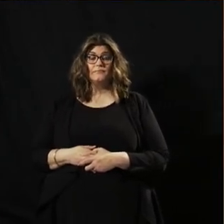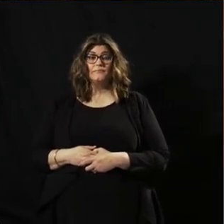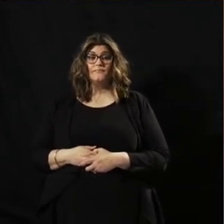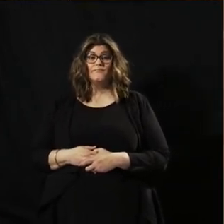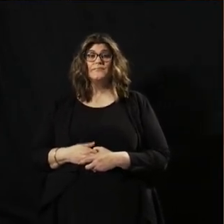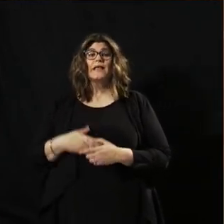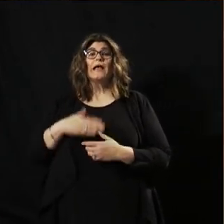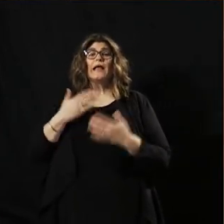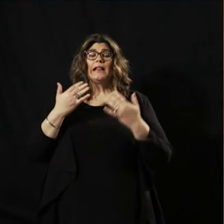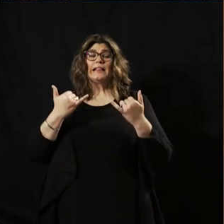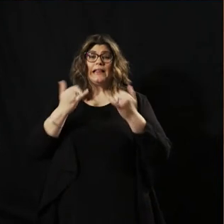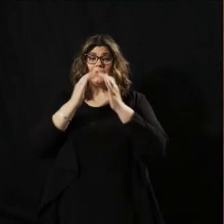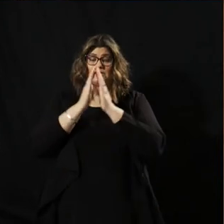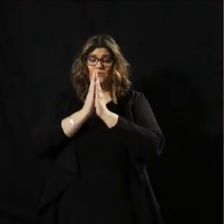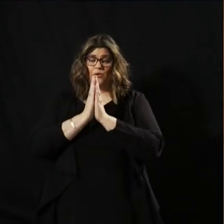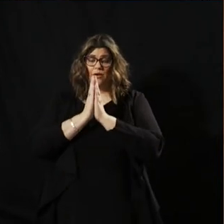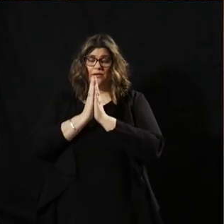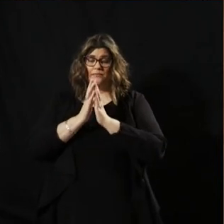Let us pray.